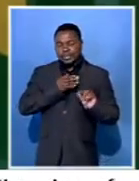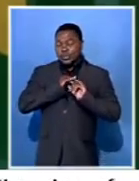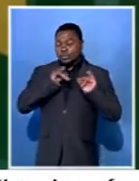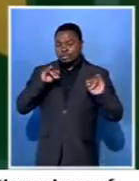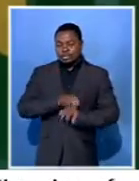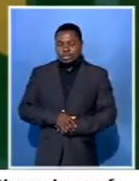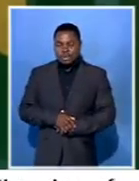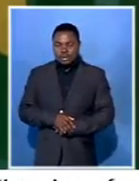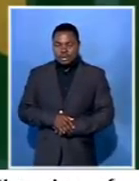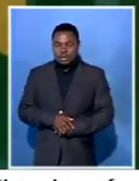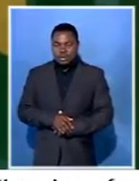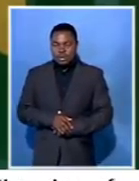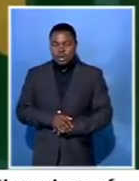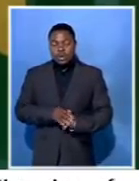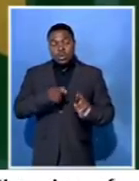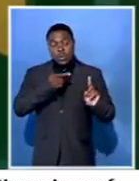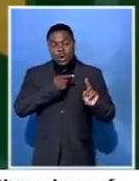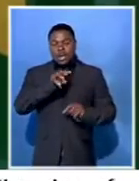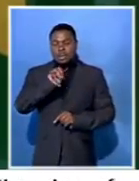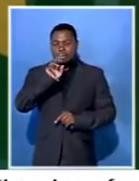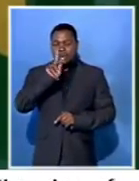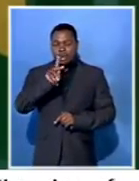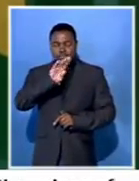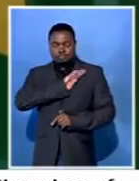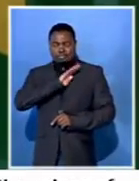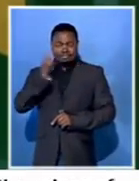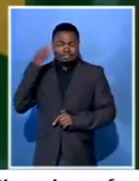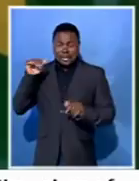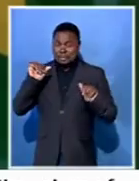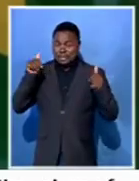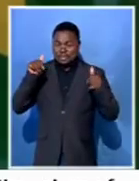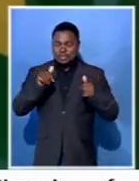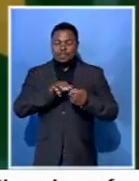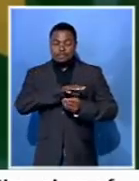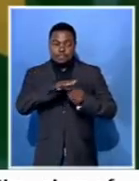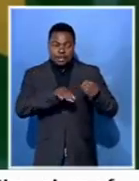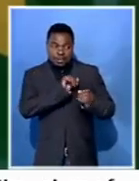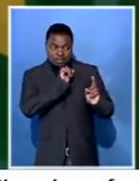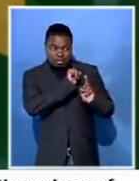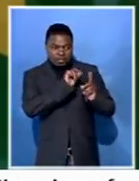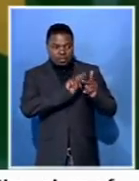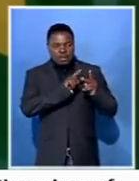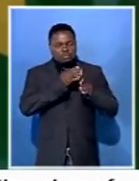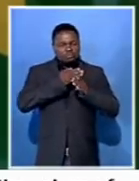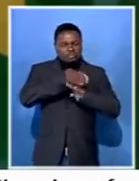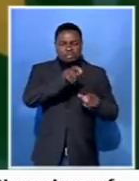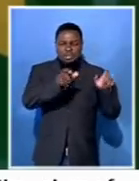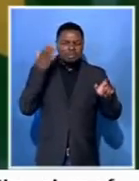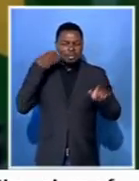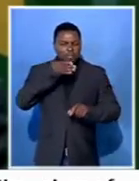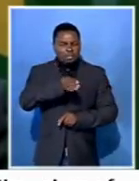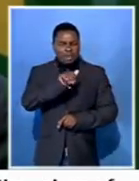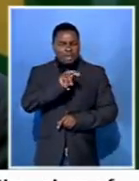To this departed warrior of Umkhonto we Sizwe, his family, and to our stalwarts,